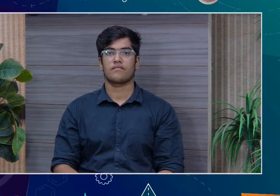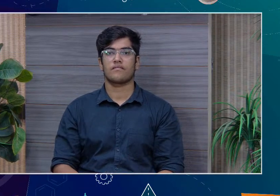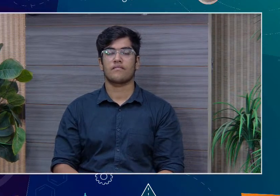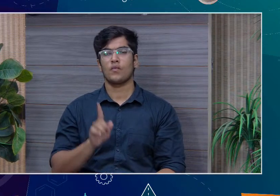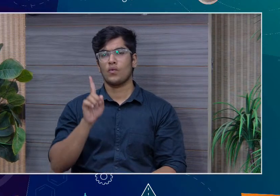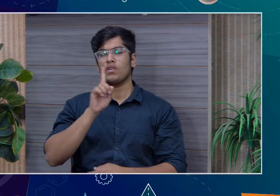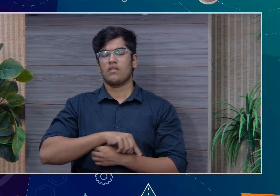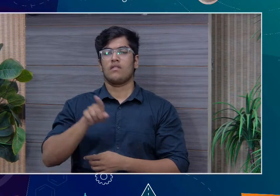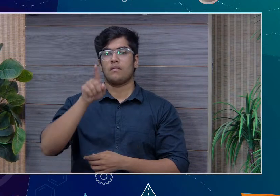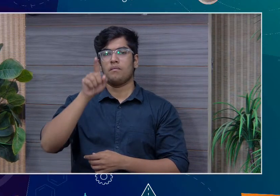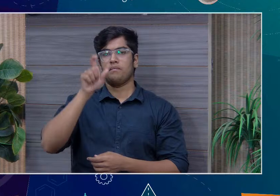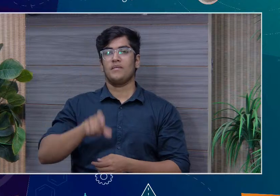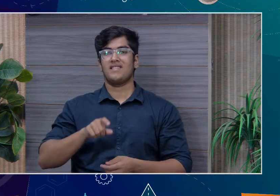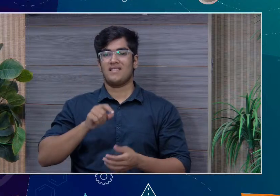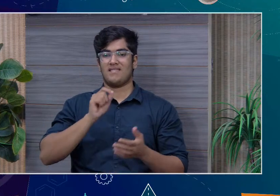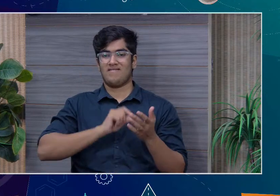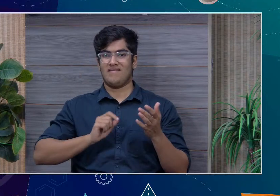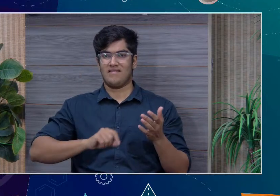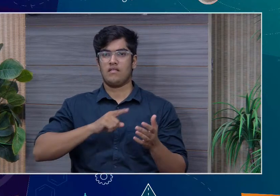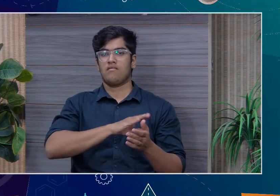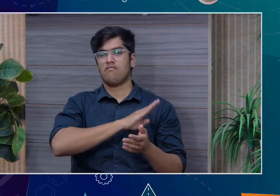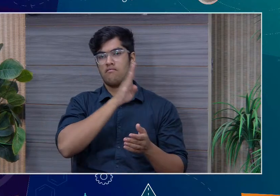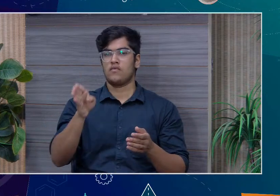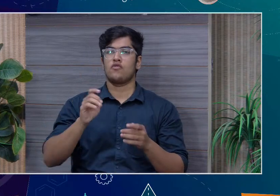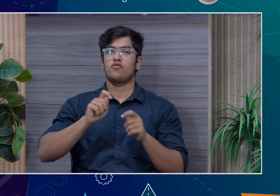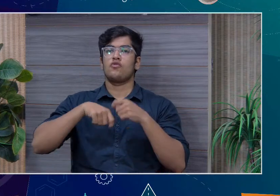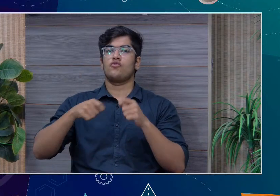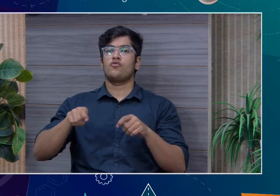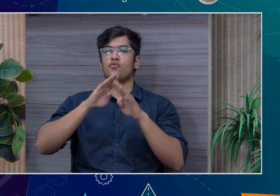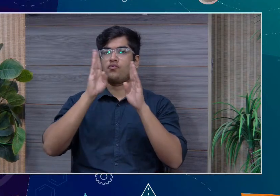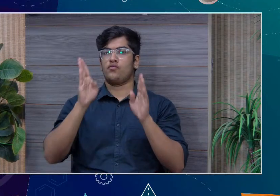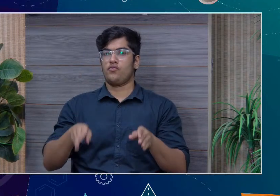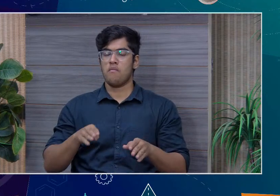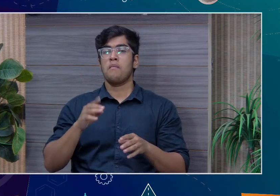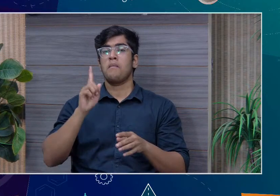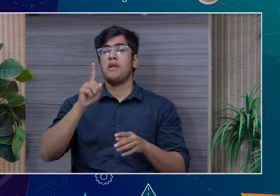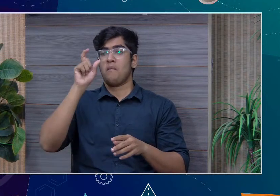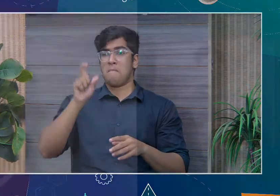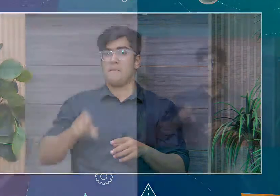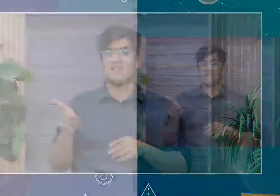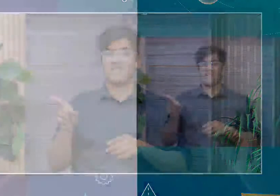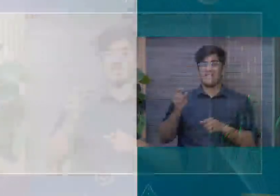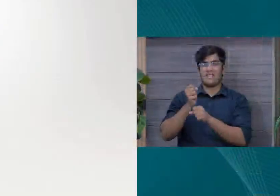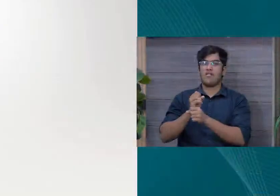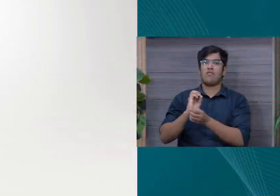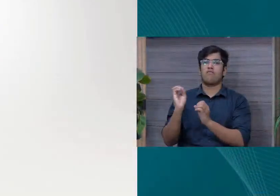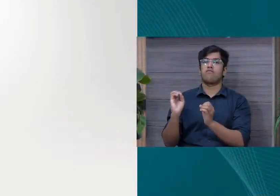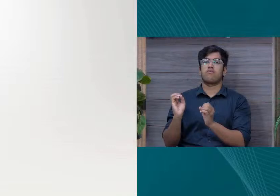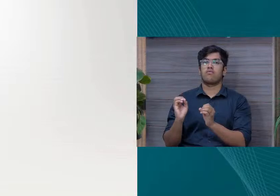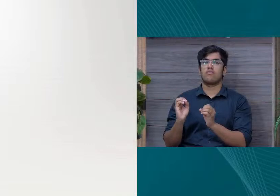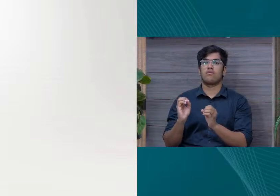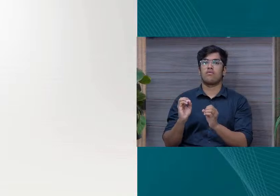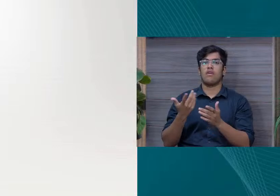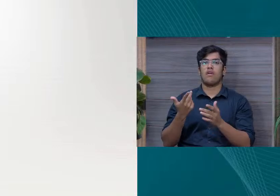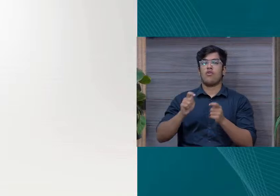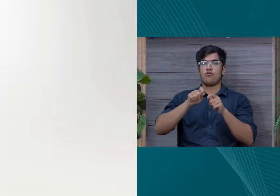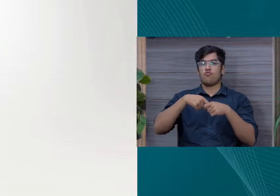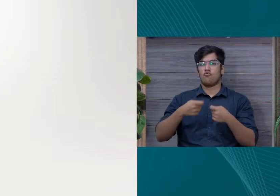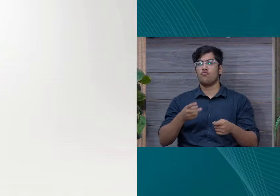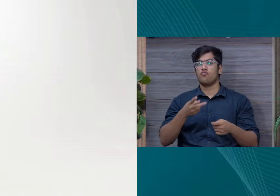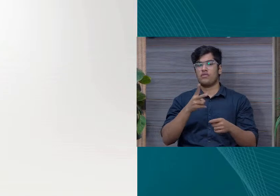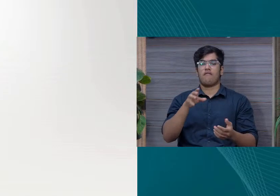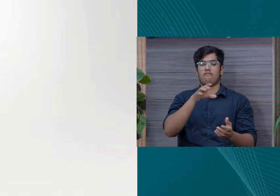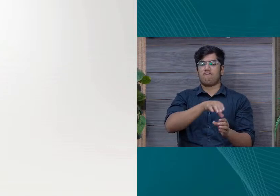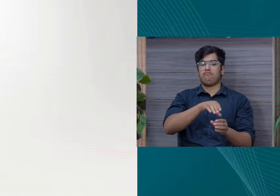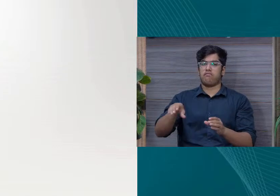to the shoe shop and Mr. Gessler was not there, and he could only see some boots or shoes which